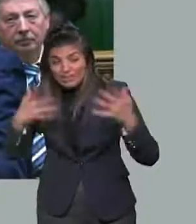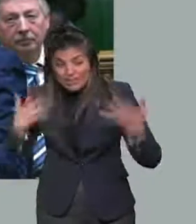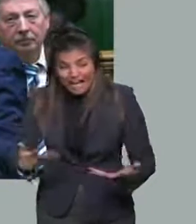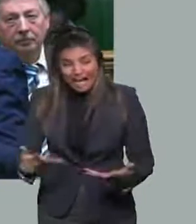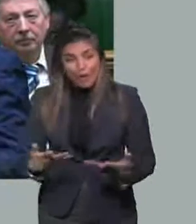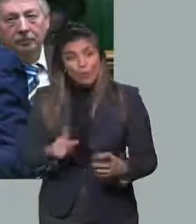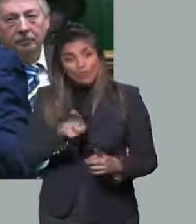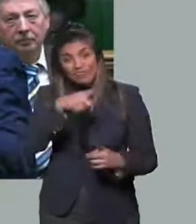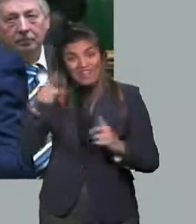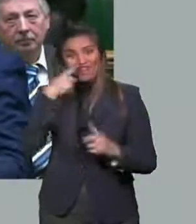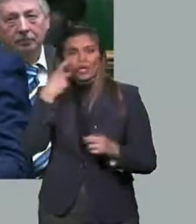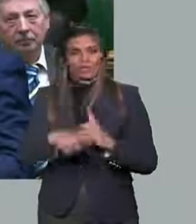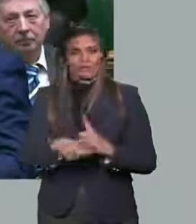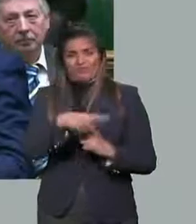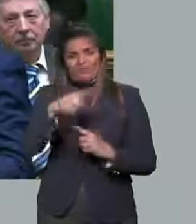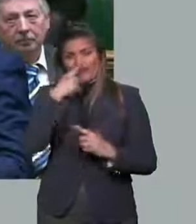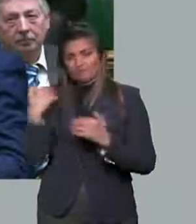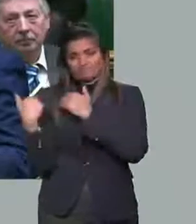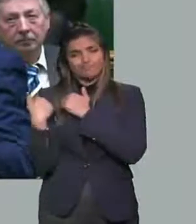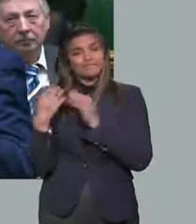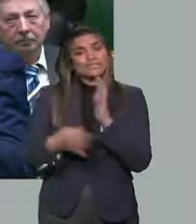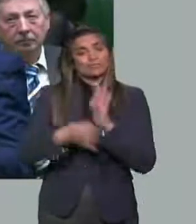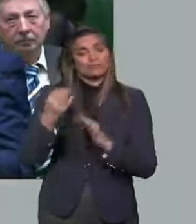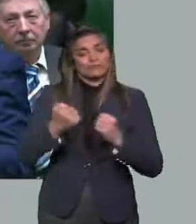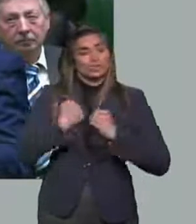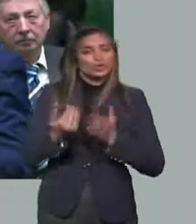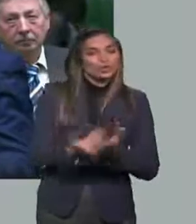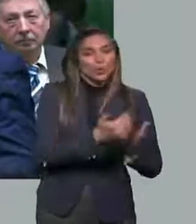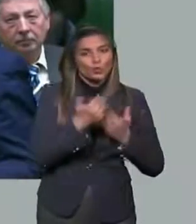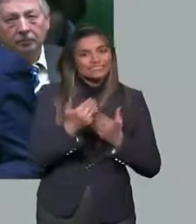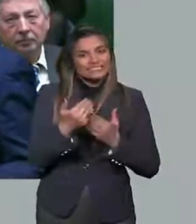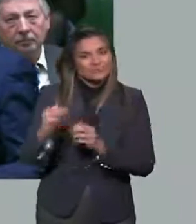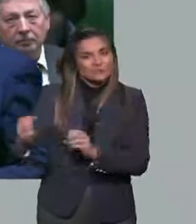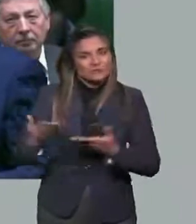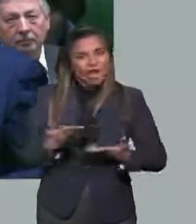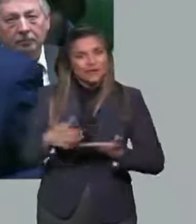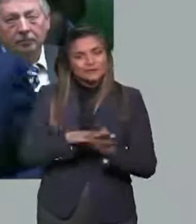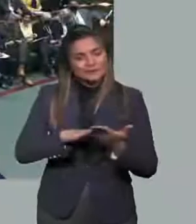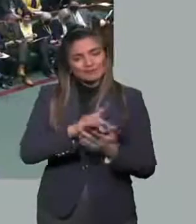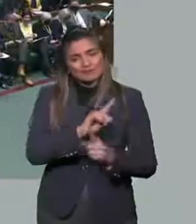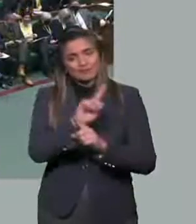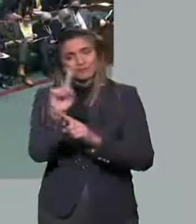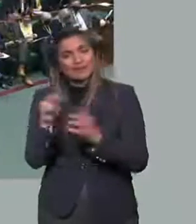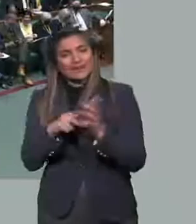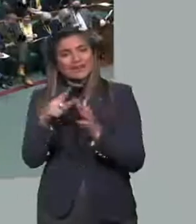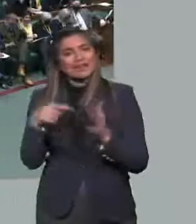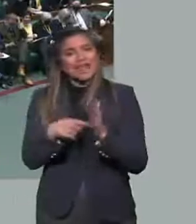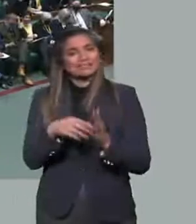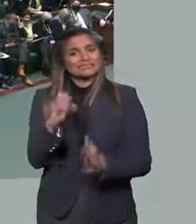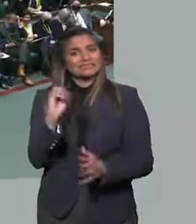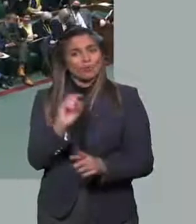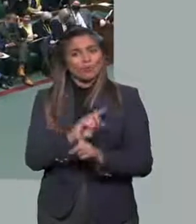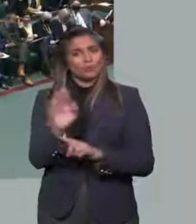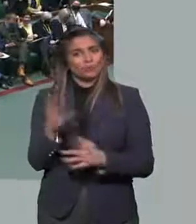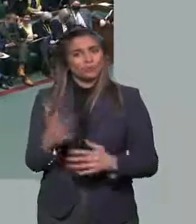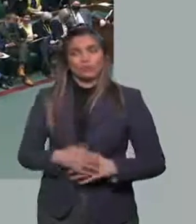now to improve security of supply and to assist in the journey towards net zero? Yes, he was doing that